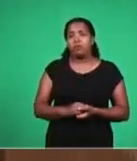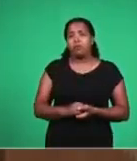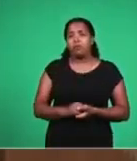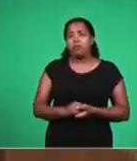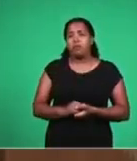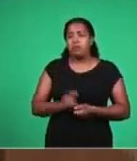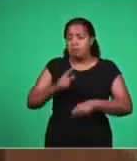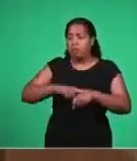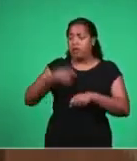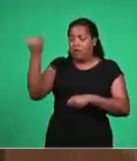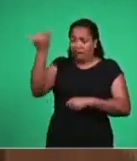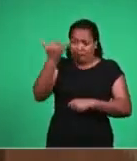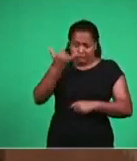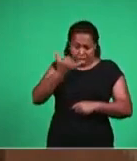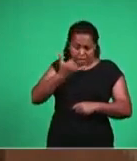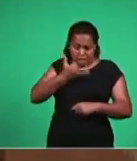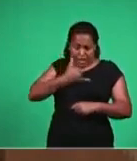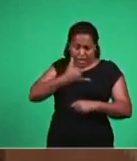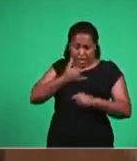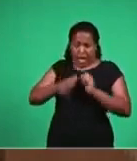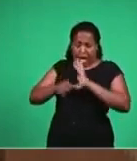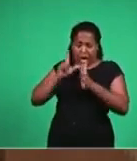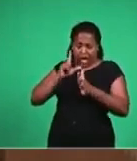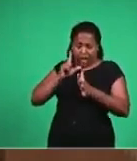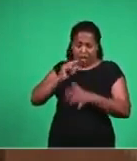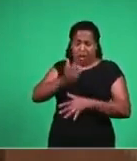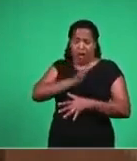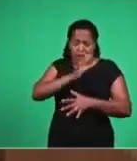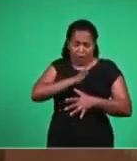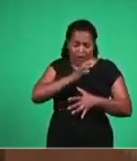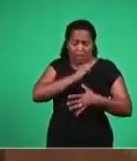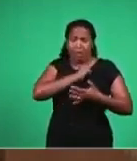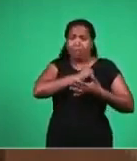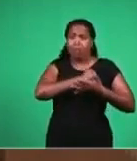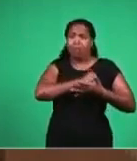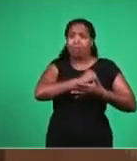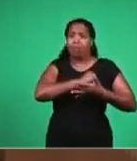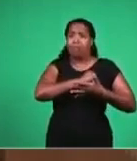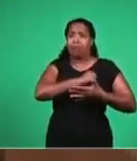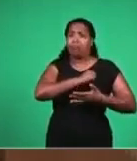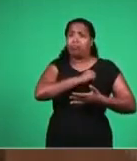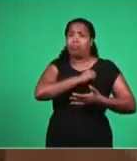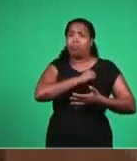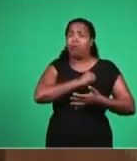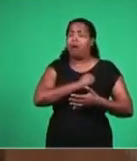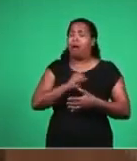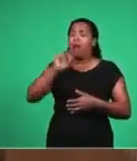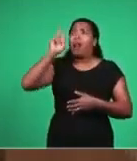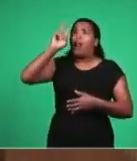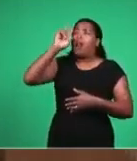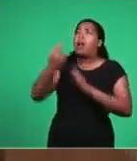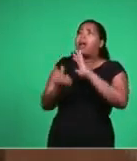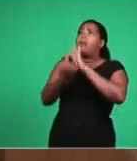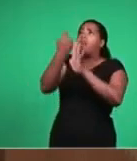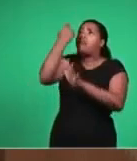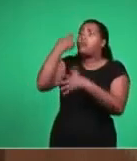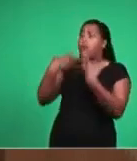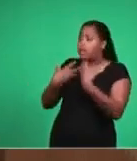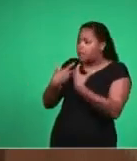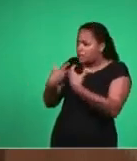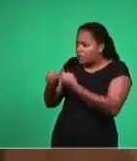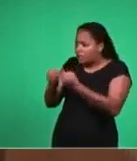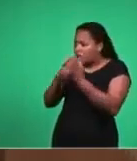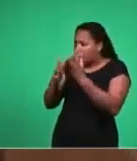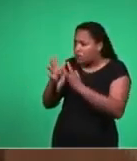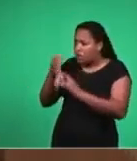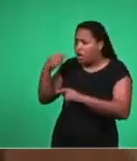it is I know this. When he talks, in my heart I moved. I remember the first day that